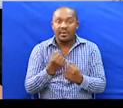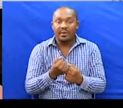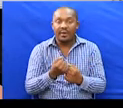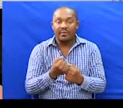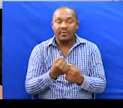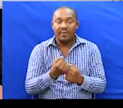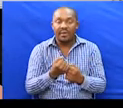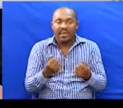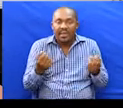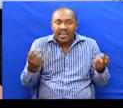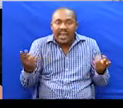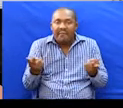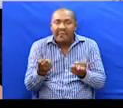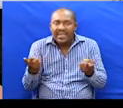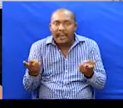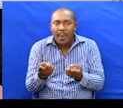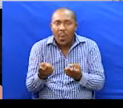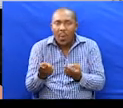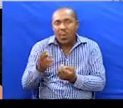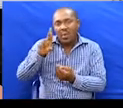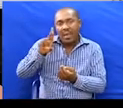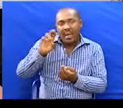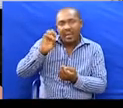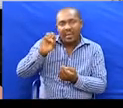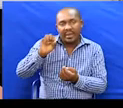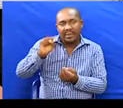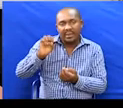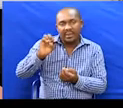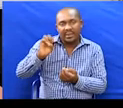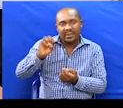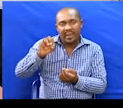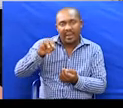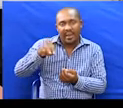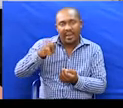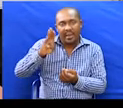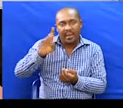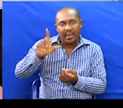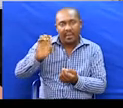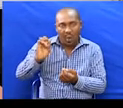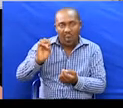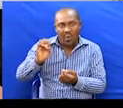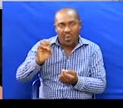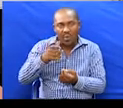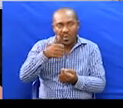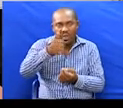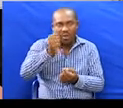resembled the character with your parent, this condition of having